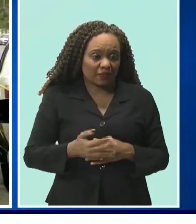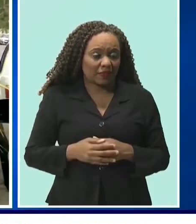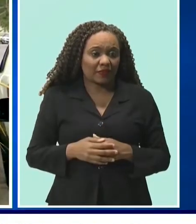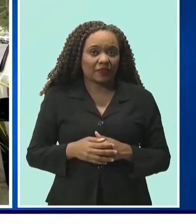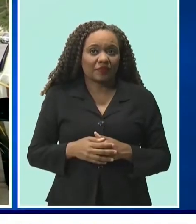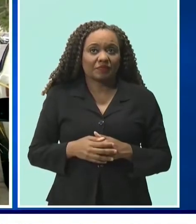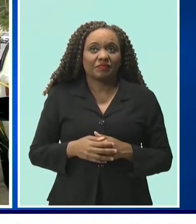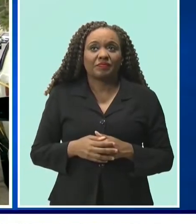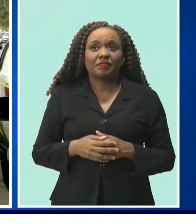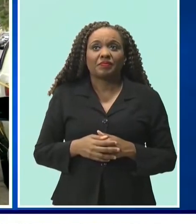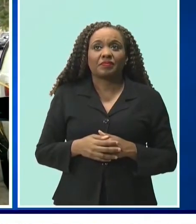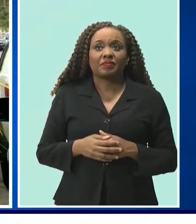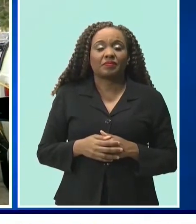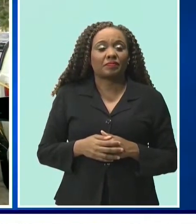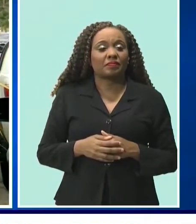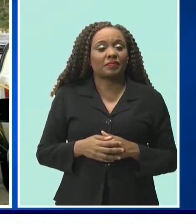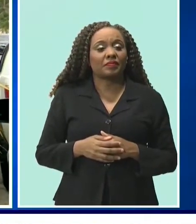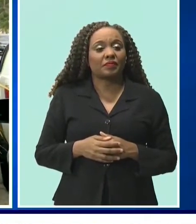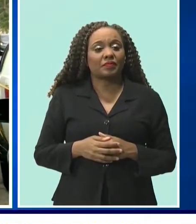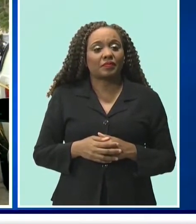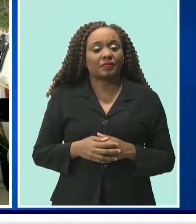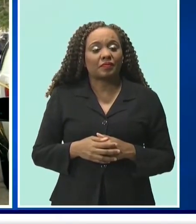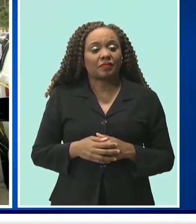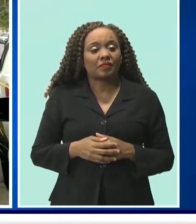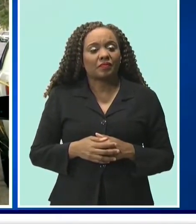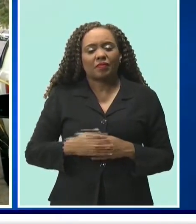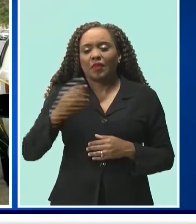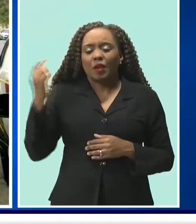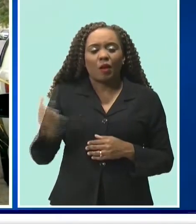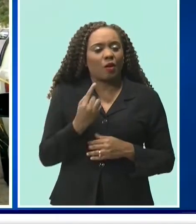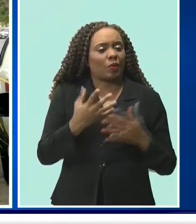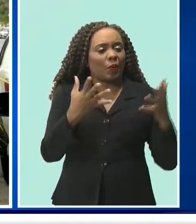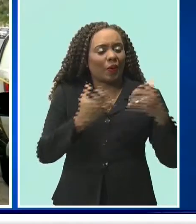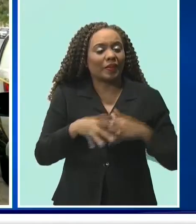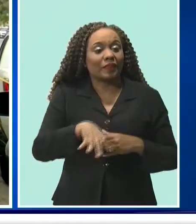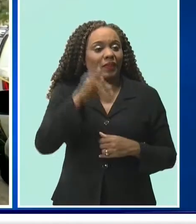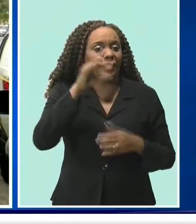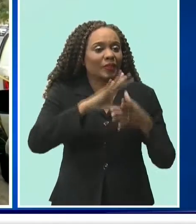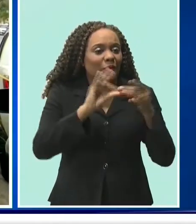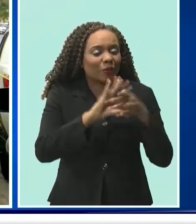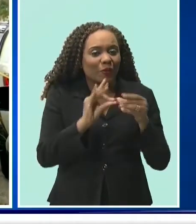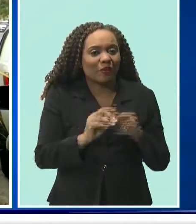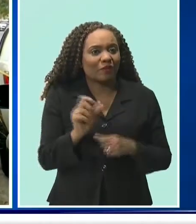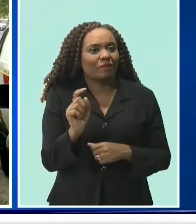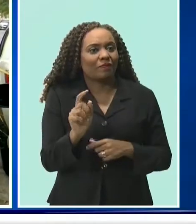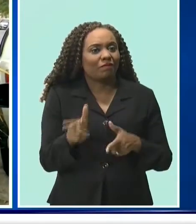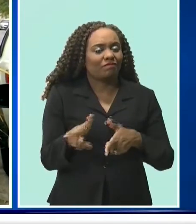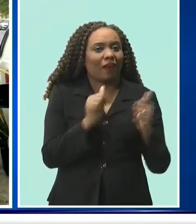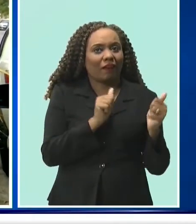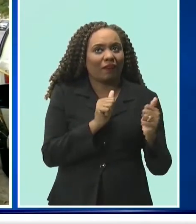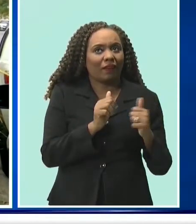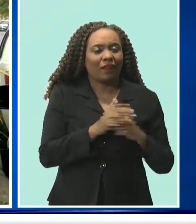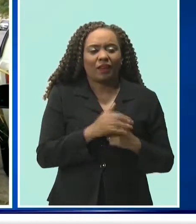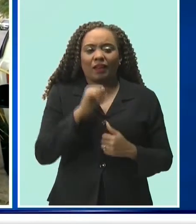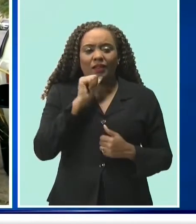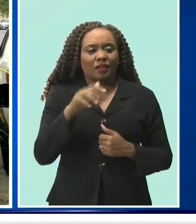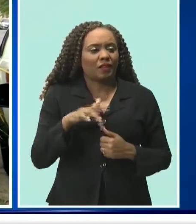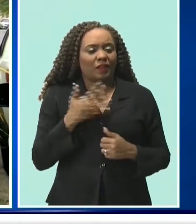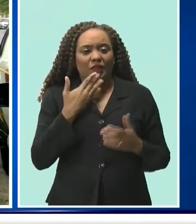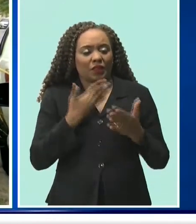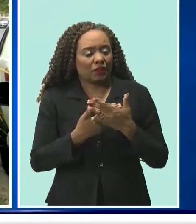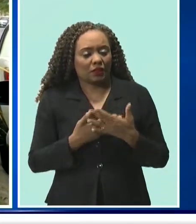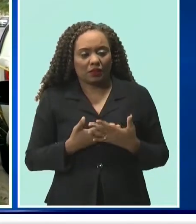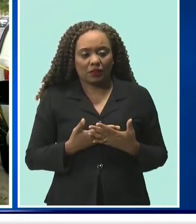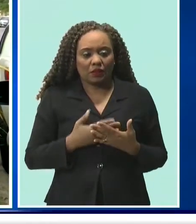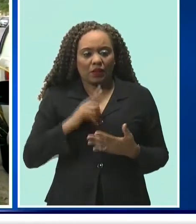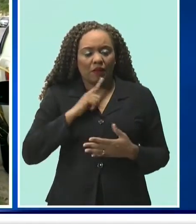He was always one of the people that wanted to seek out his story as fast as possible. I don't necessarily feel good about it. It